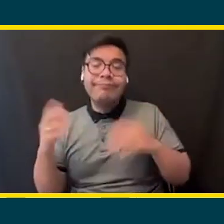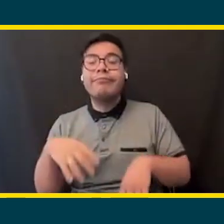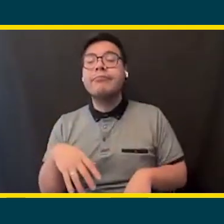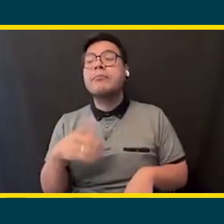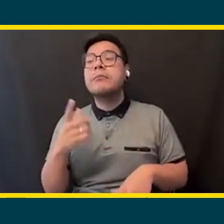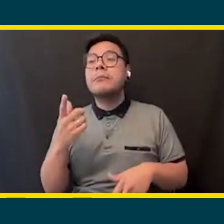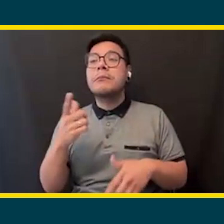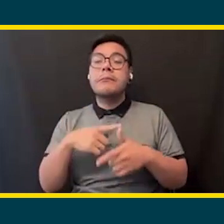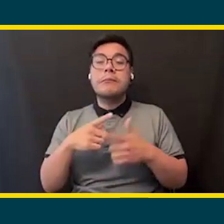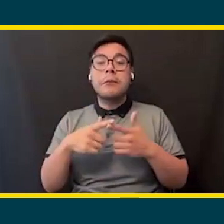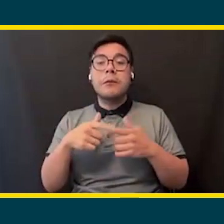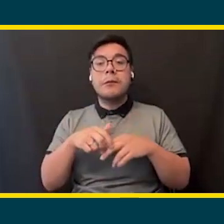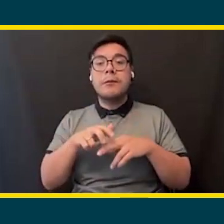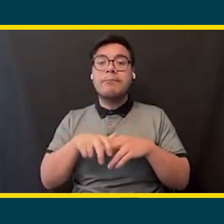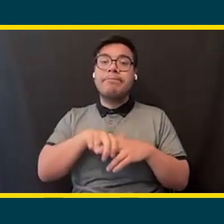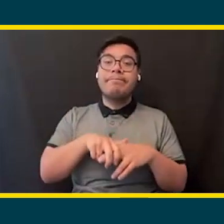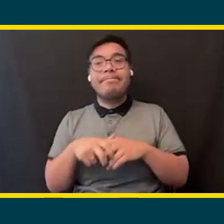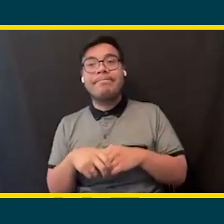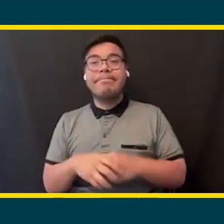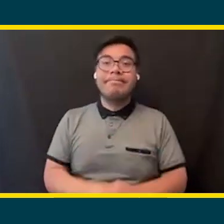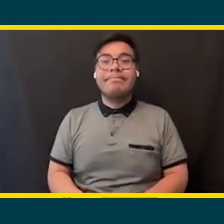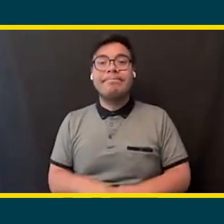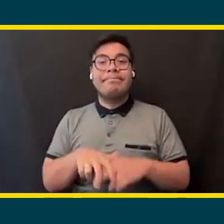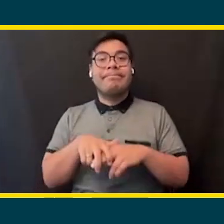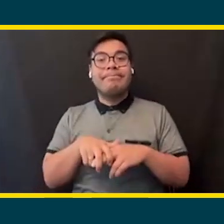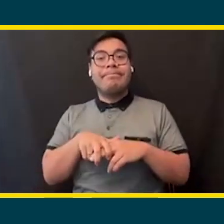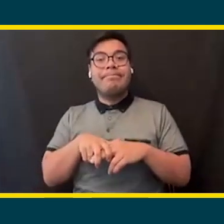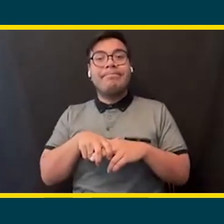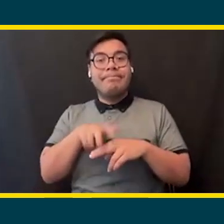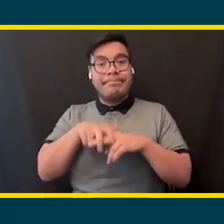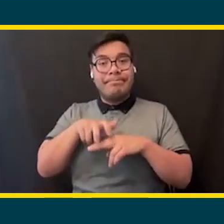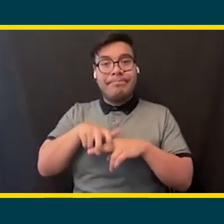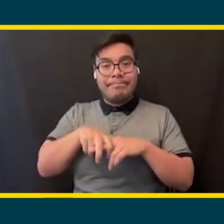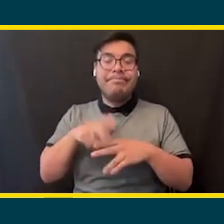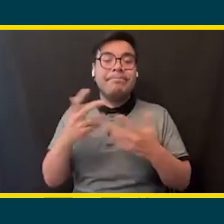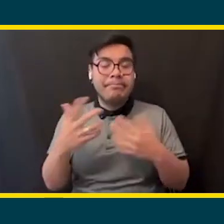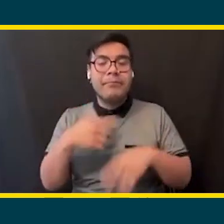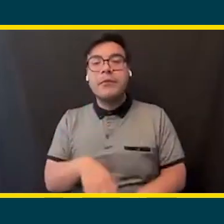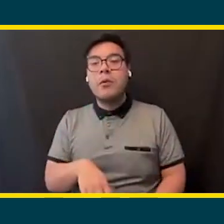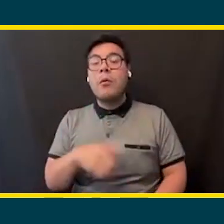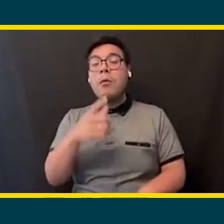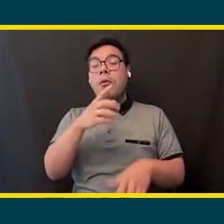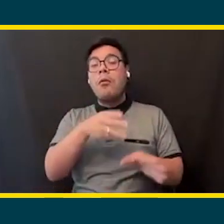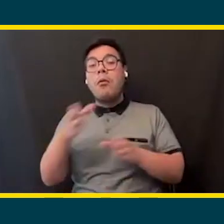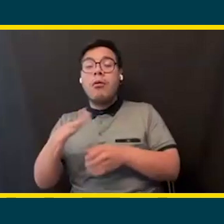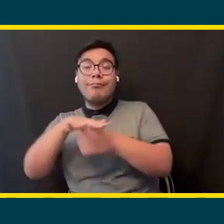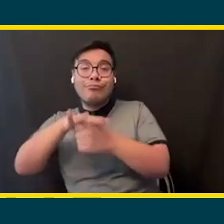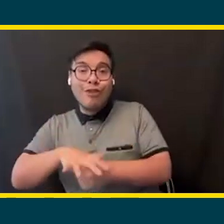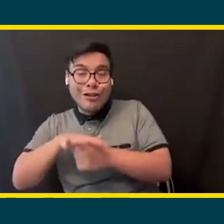or bounce back and forth, bounce up and down in my chair. I also like pressure is a big one for me.